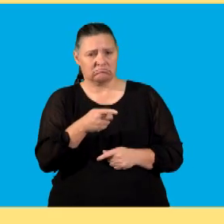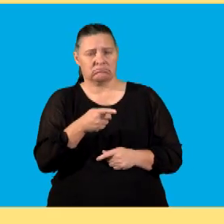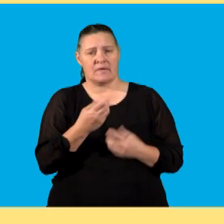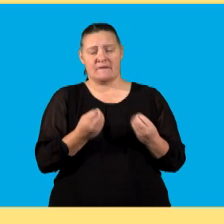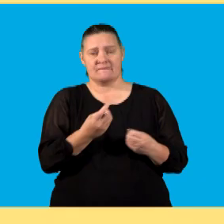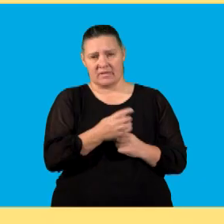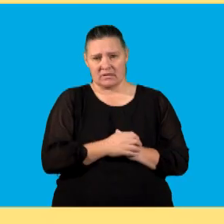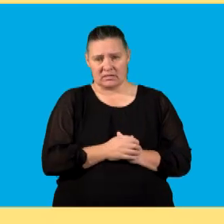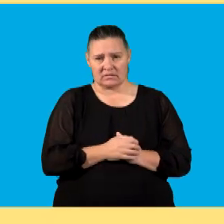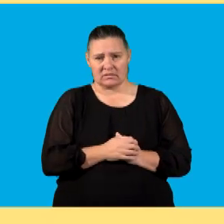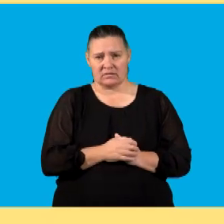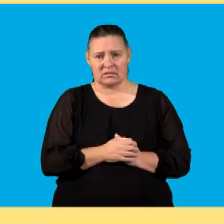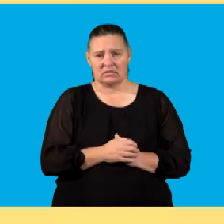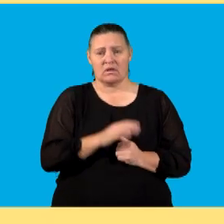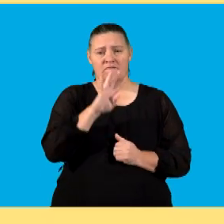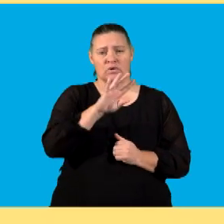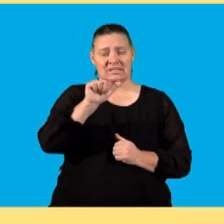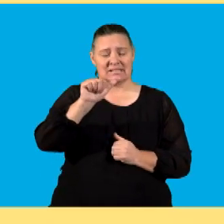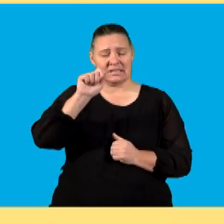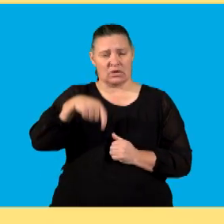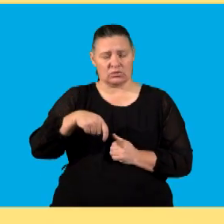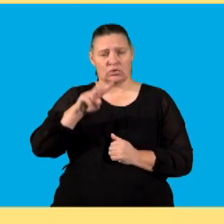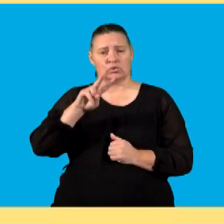operating expenses,